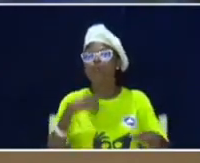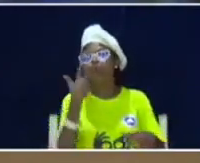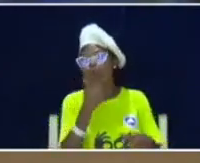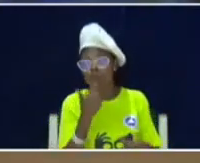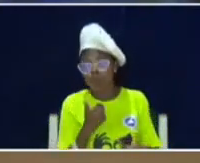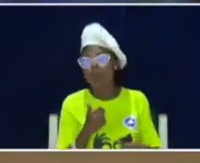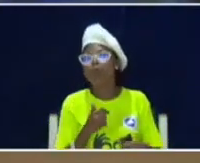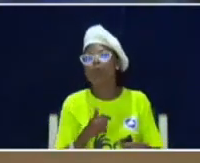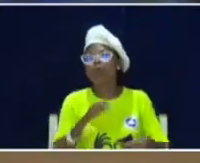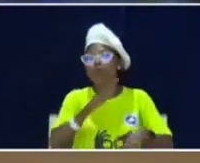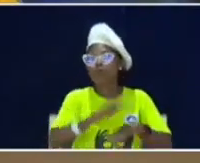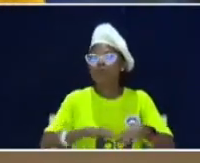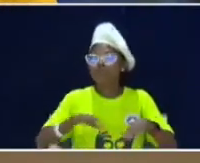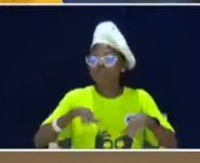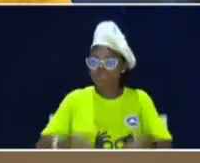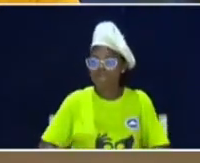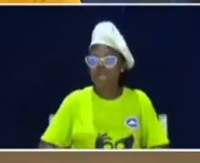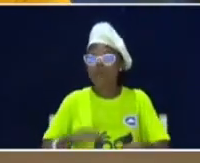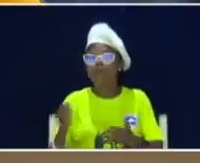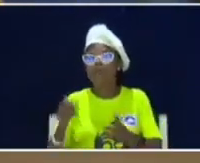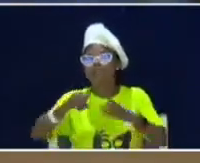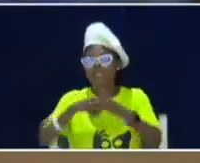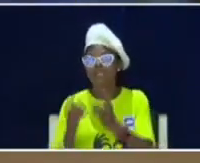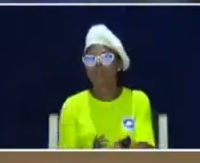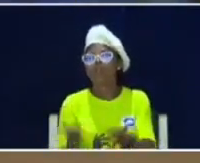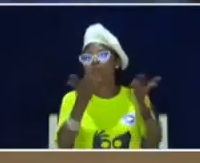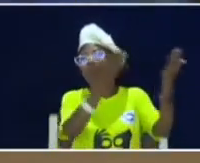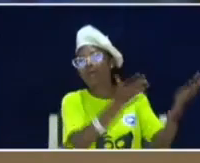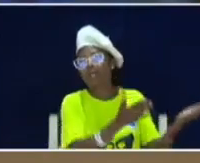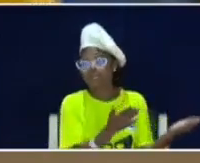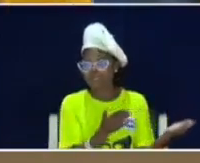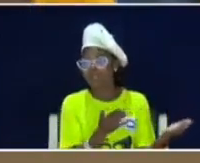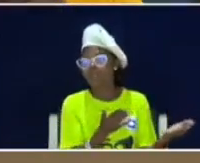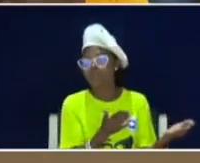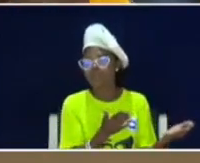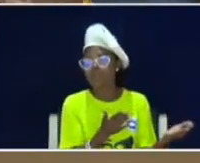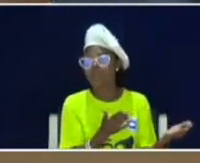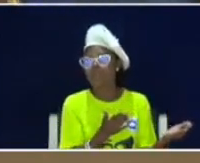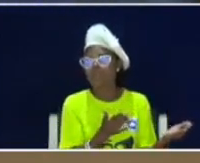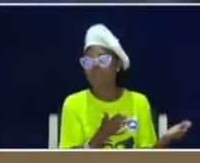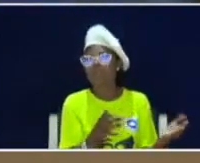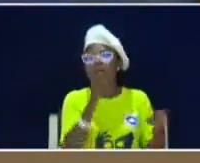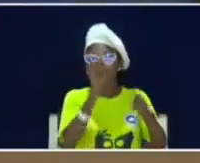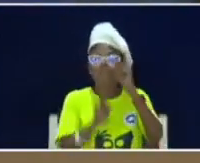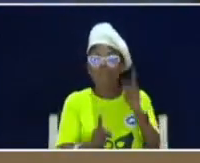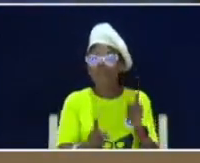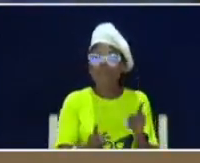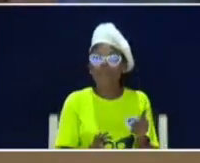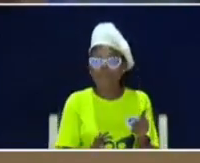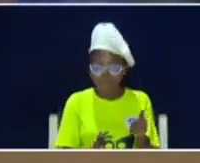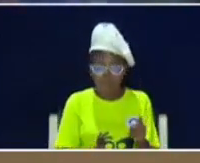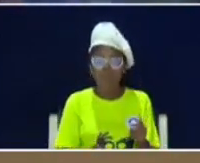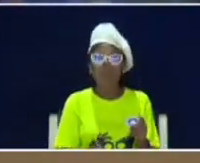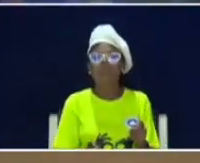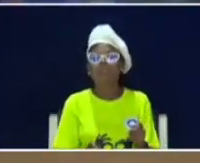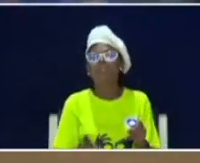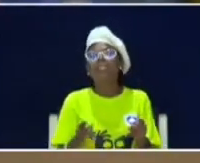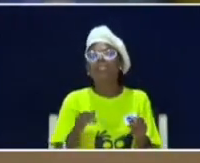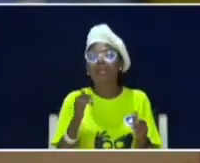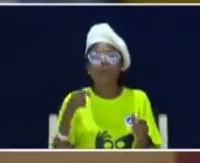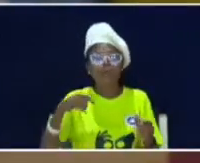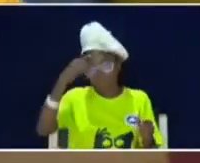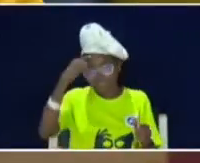begin to carry you. Super Eagles of Nigeria has failed us. People that we think that will lift us up have disappointed